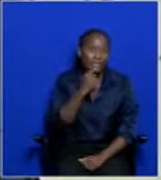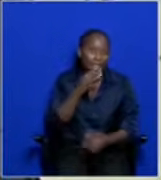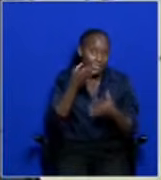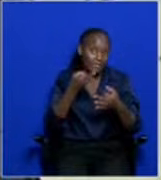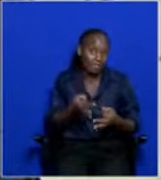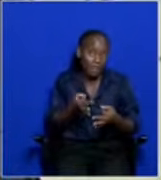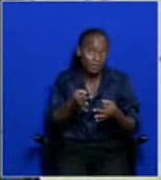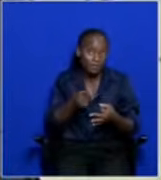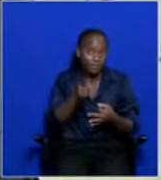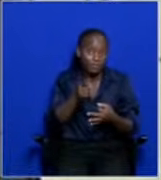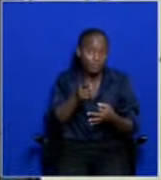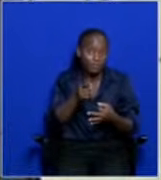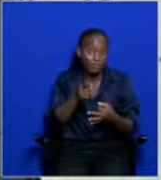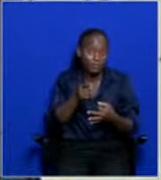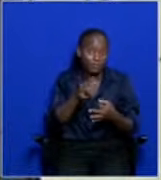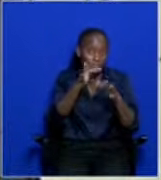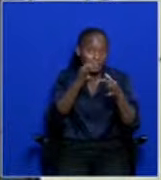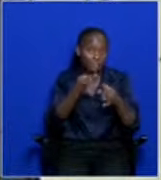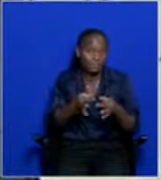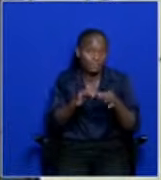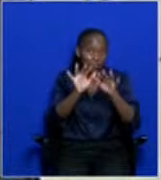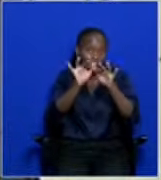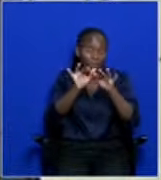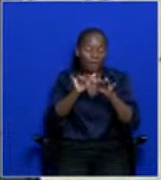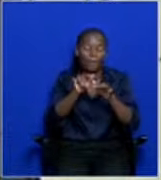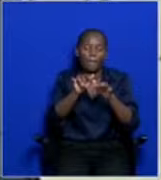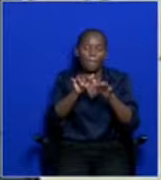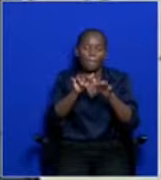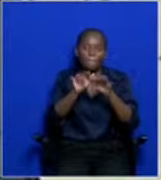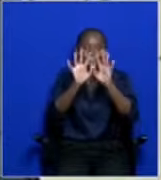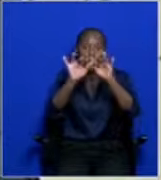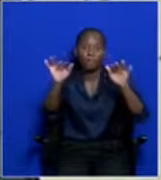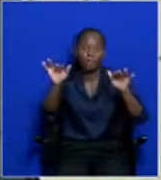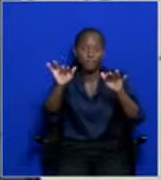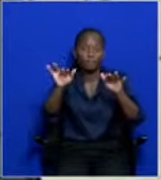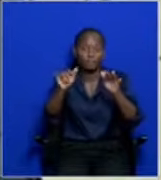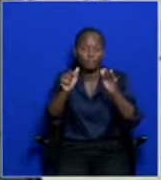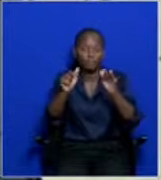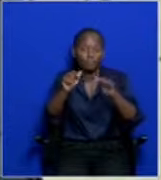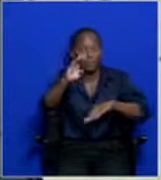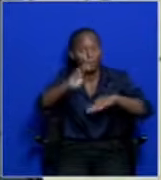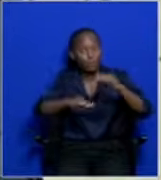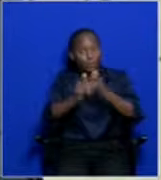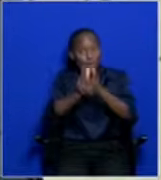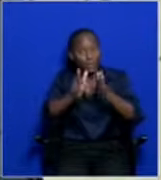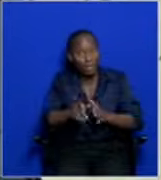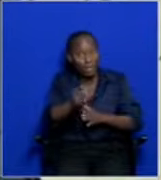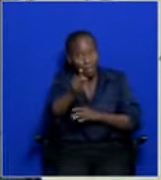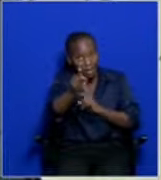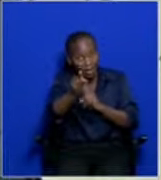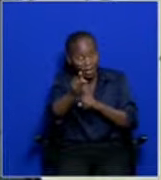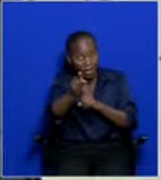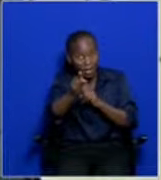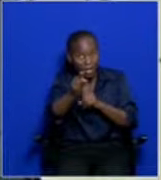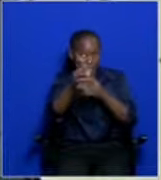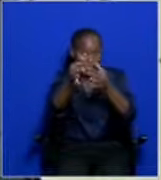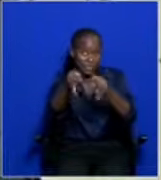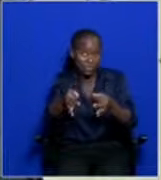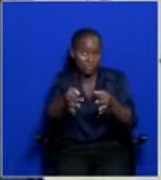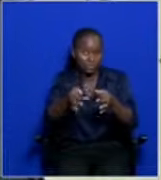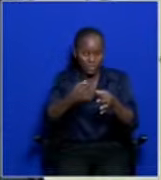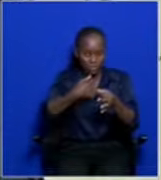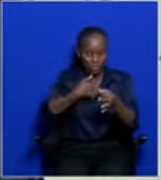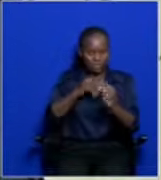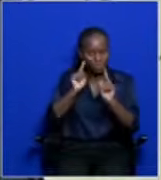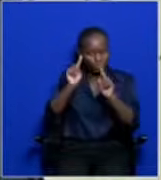that there is some work that I must do, I have to comply with what I have not yet, I didn't see they